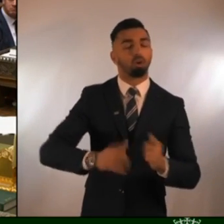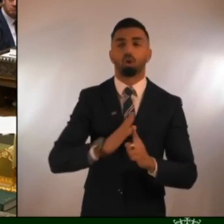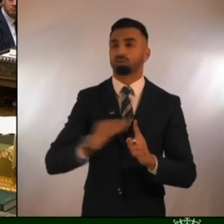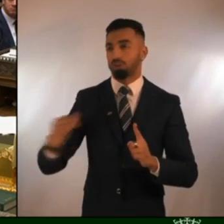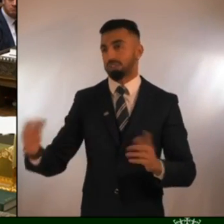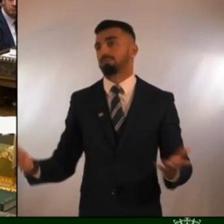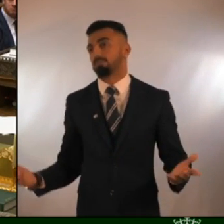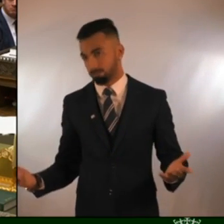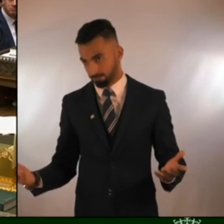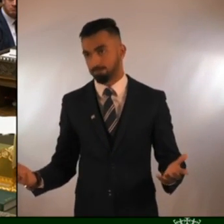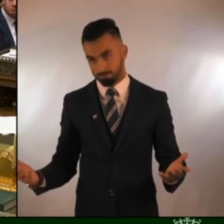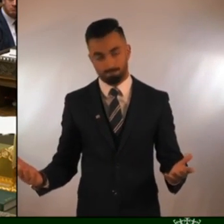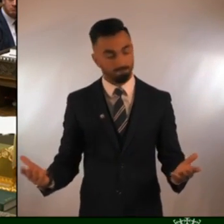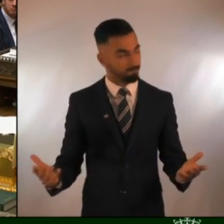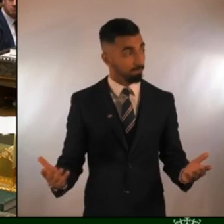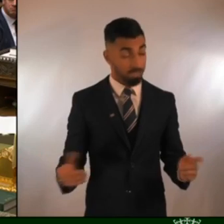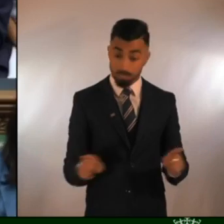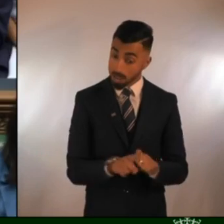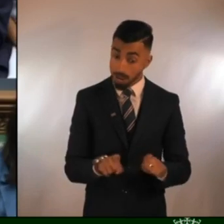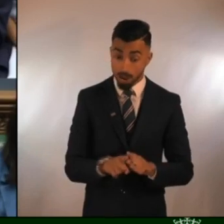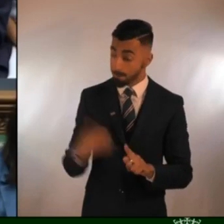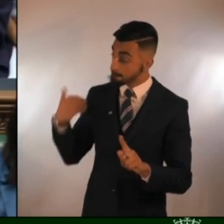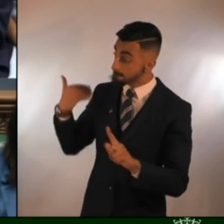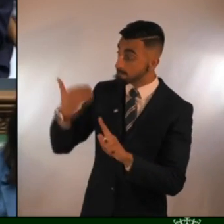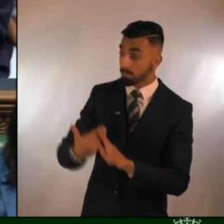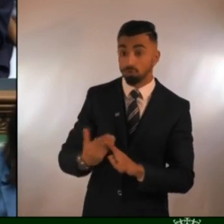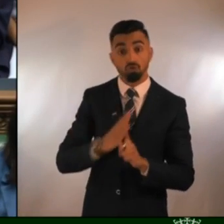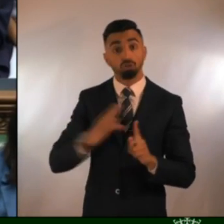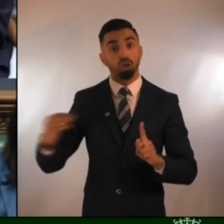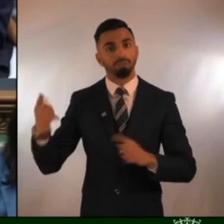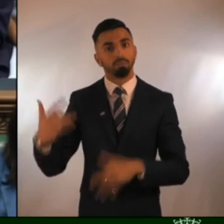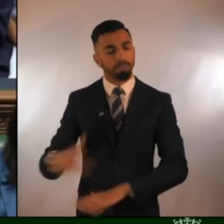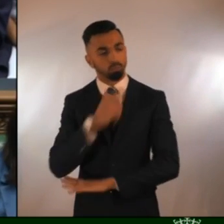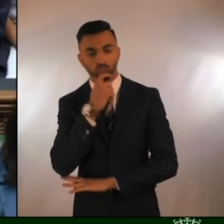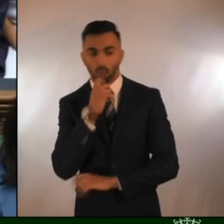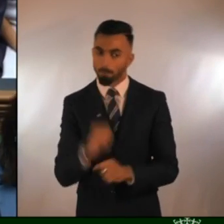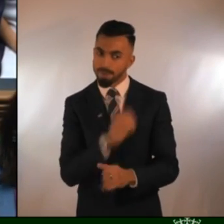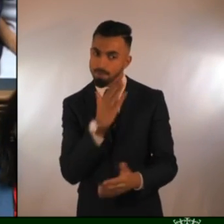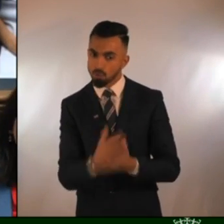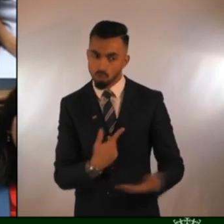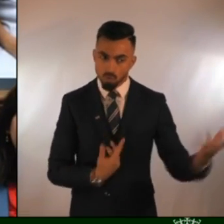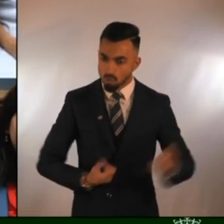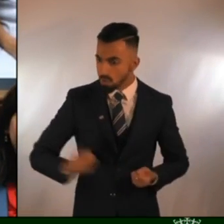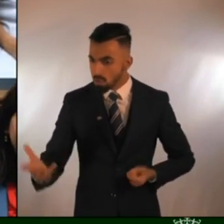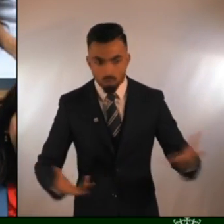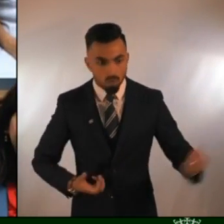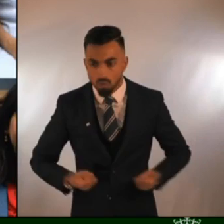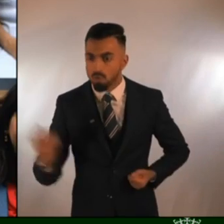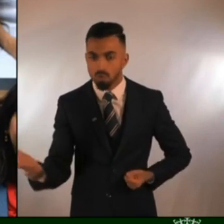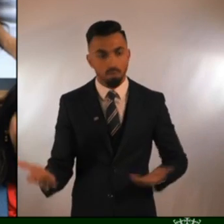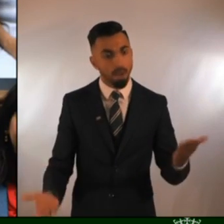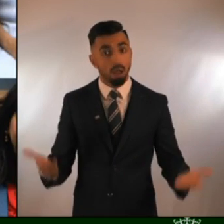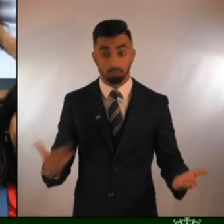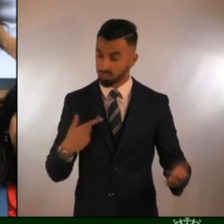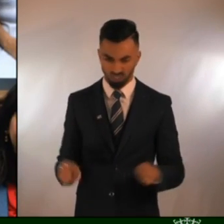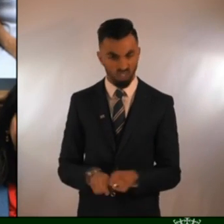And I, too, will always act responsibly with the nation's finances. But it is important that we update our fiscal